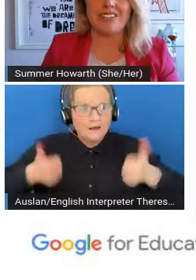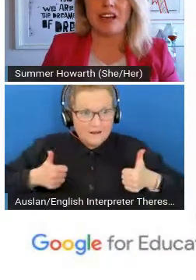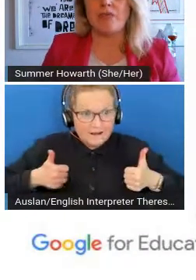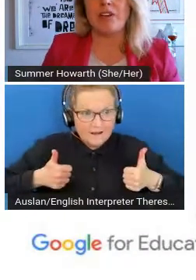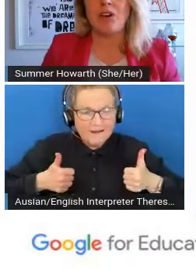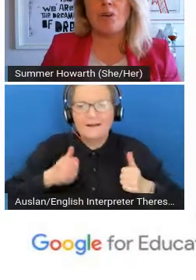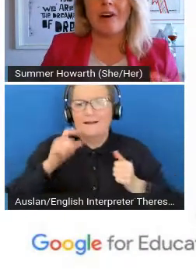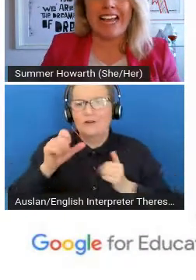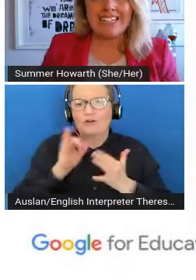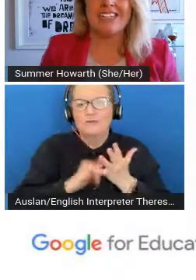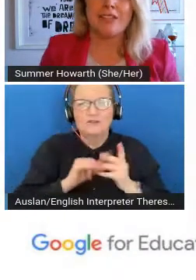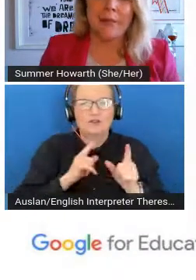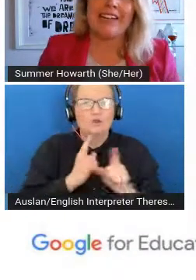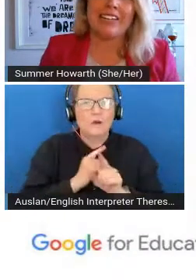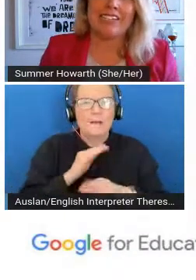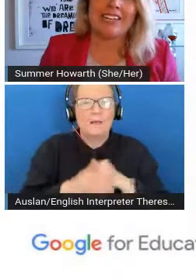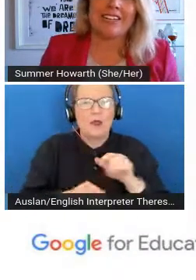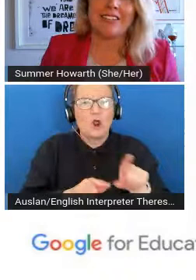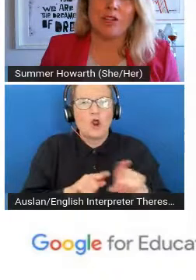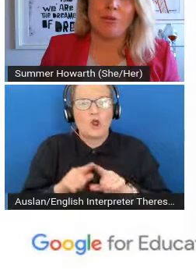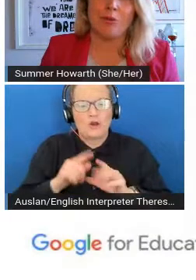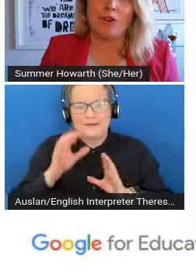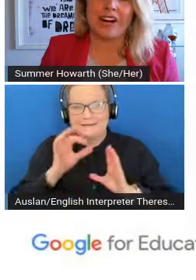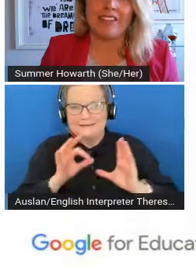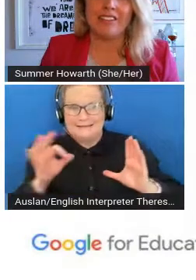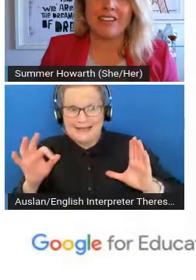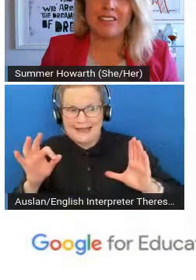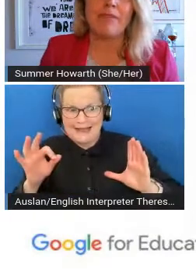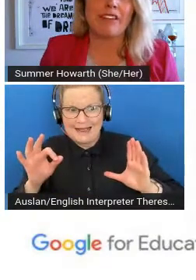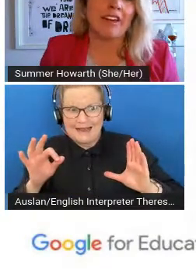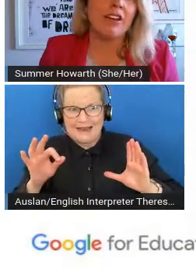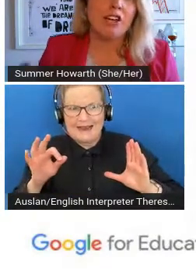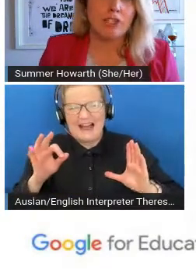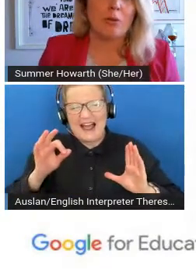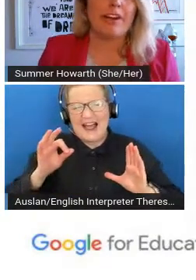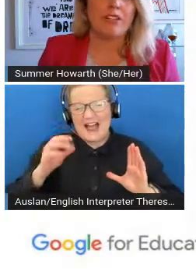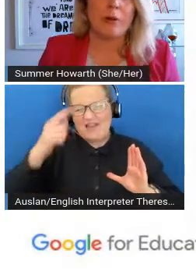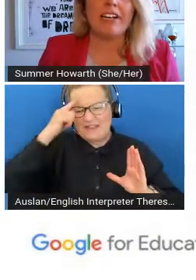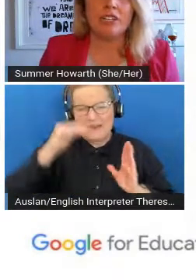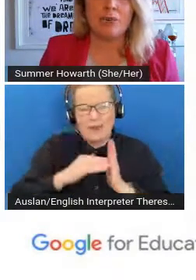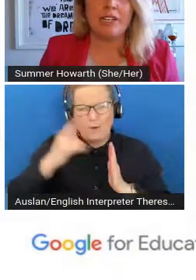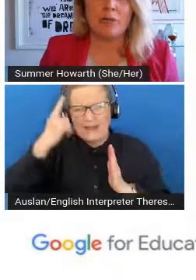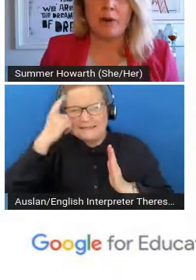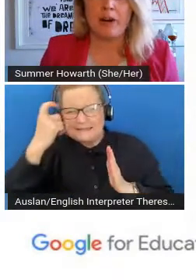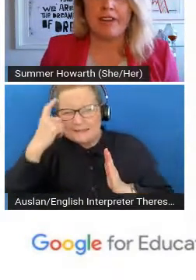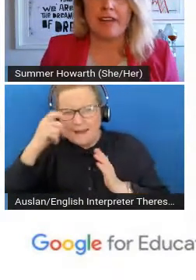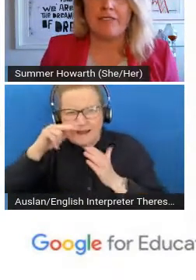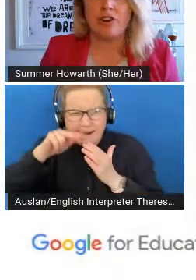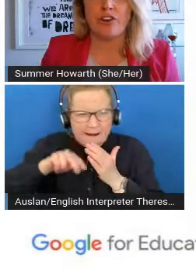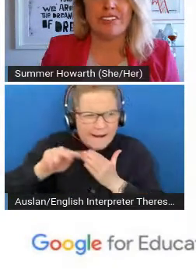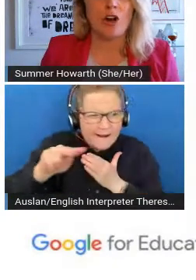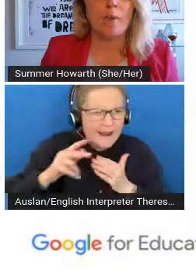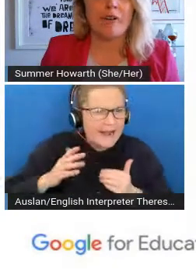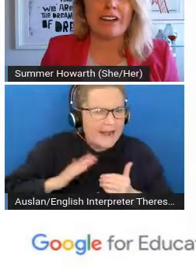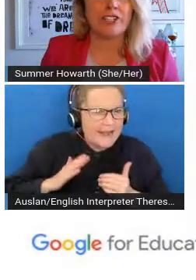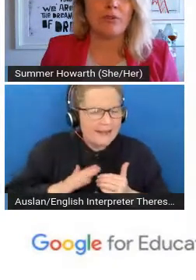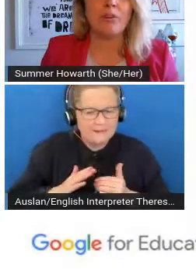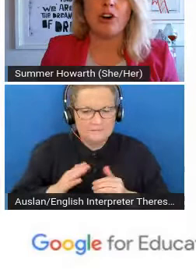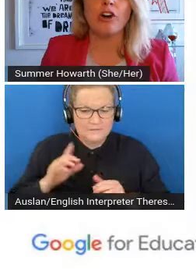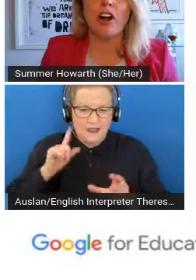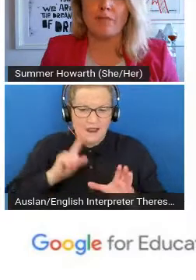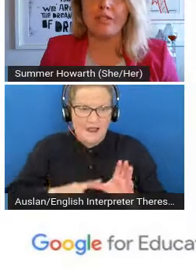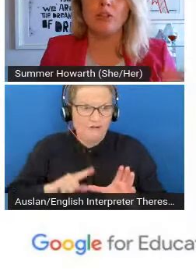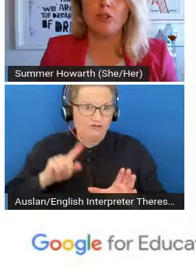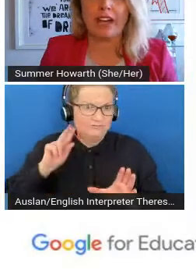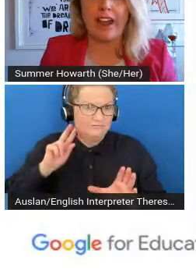idea of learning design, we're anticipating the needs a lot more. I think that's something that 2020 and 2021 have shown us operationally,